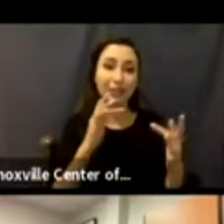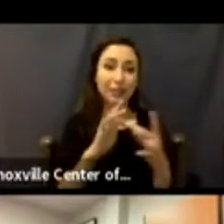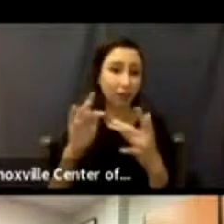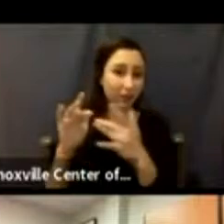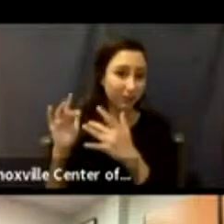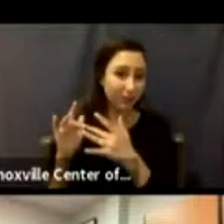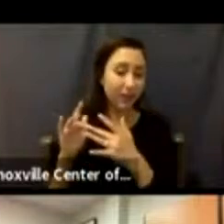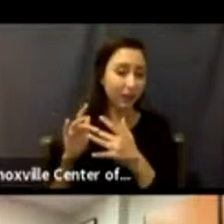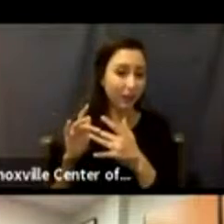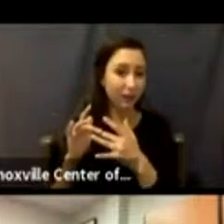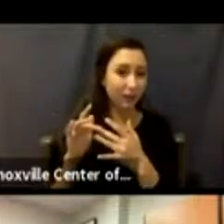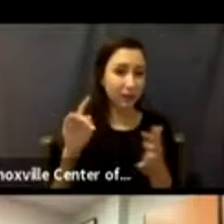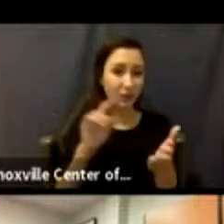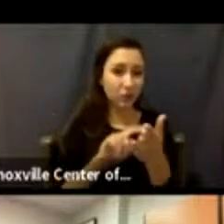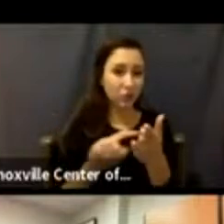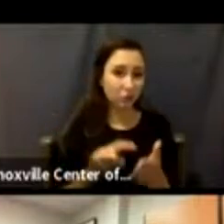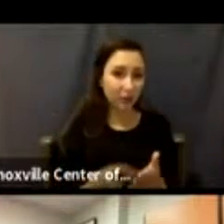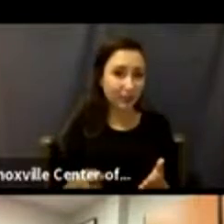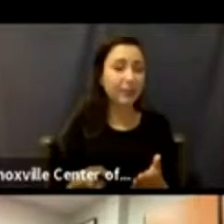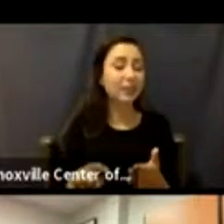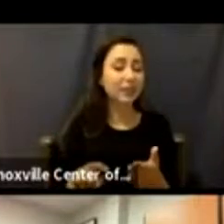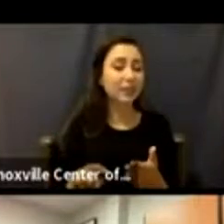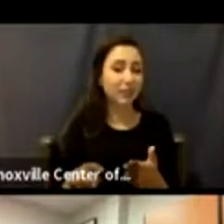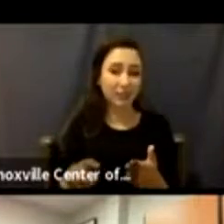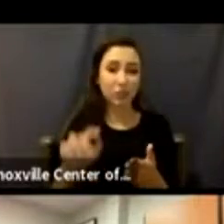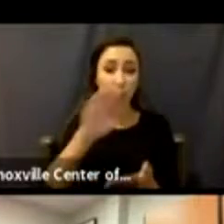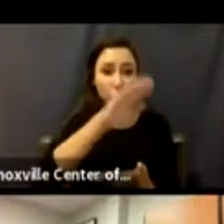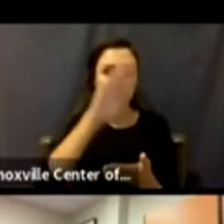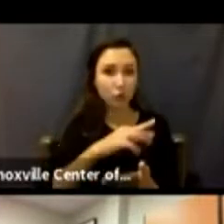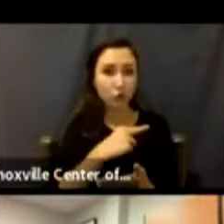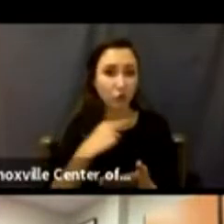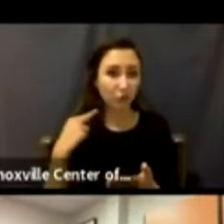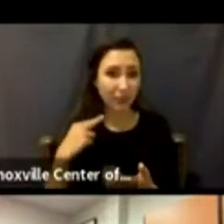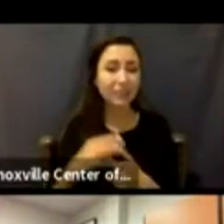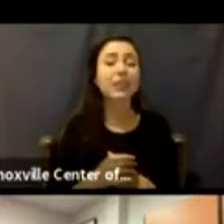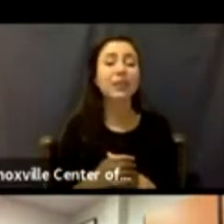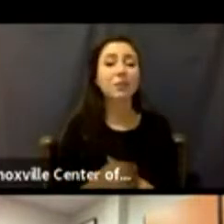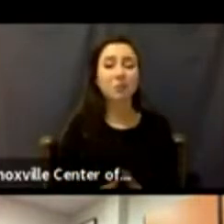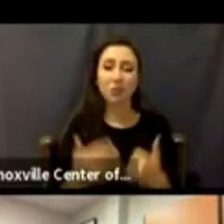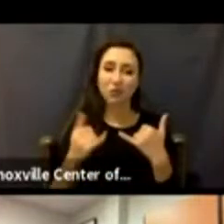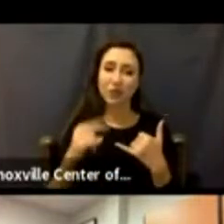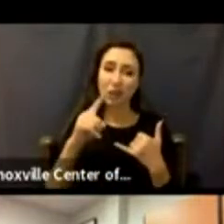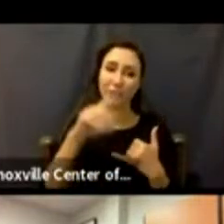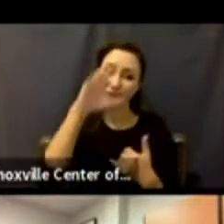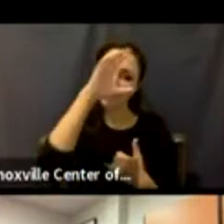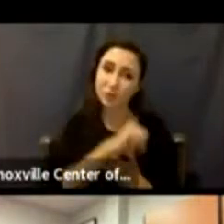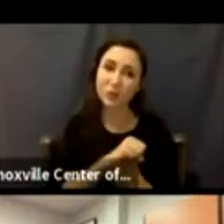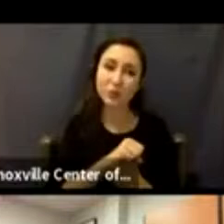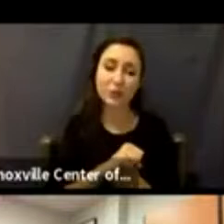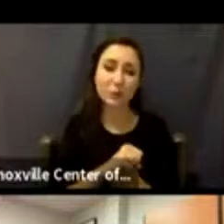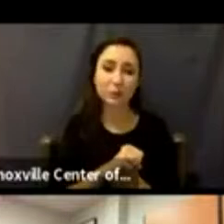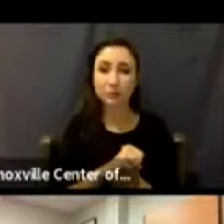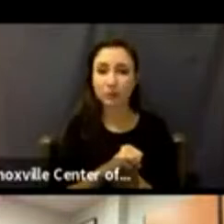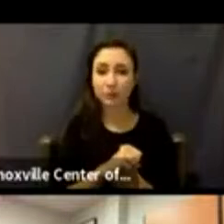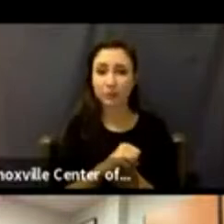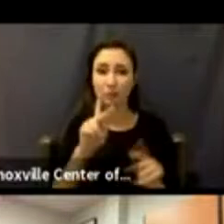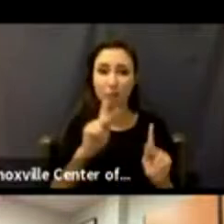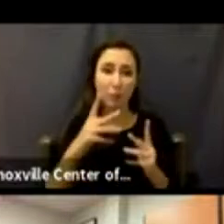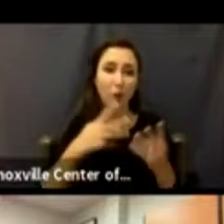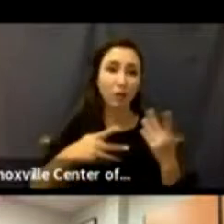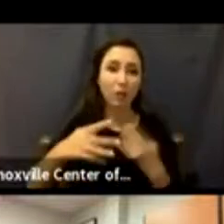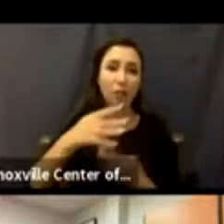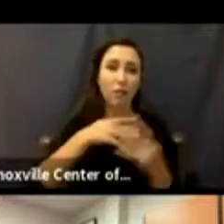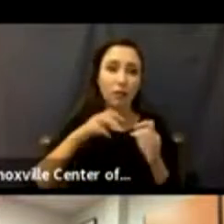risk and reduce transmission. But at this point, we all need to assume that everybody we know and everybody we're around could be a